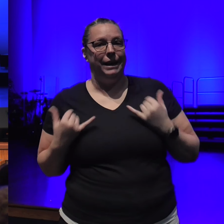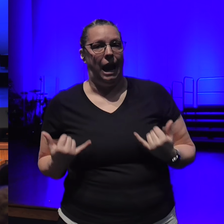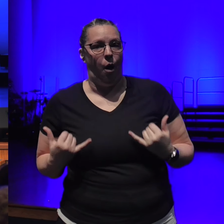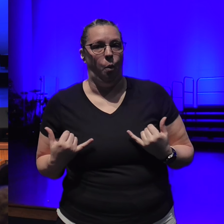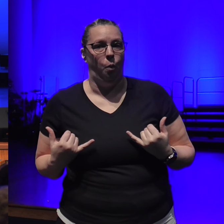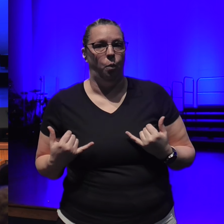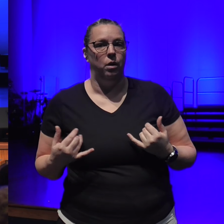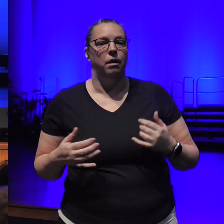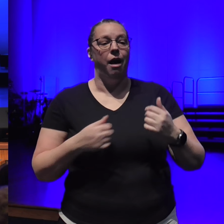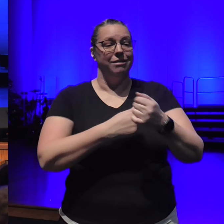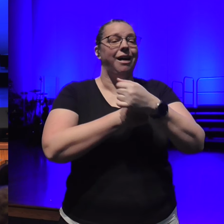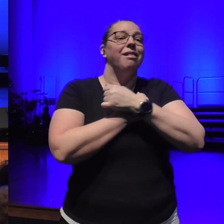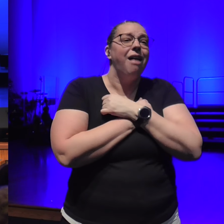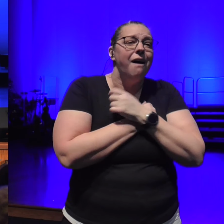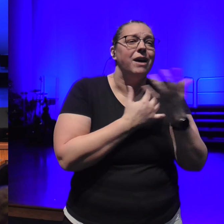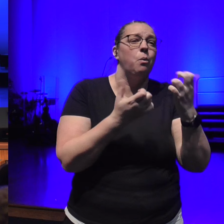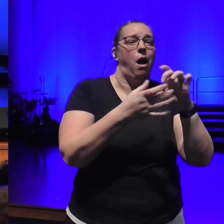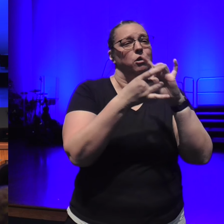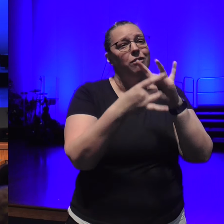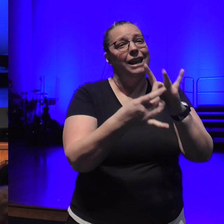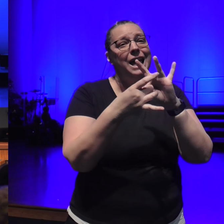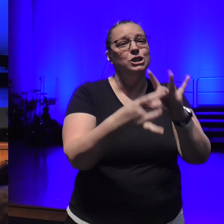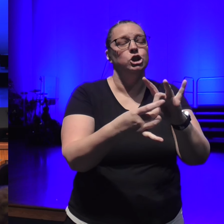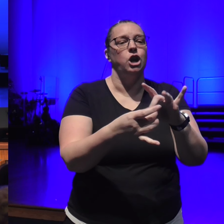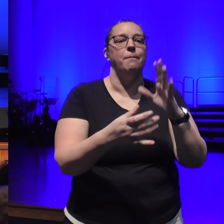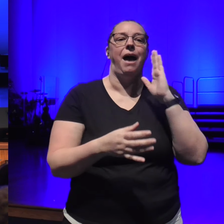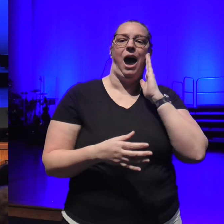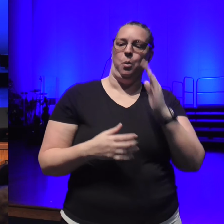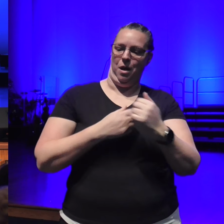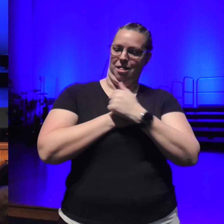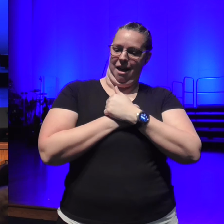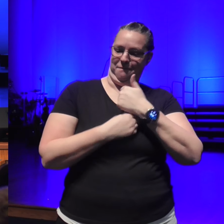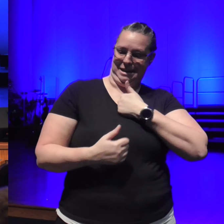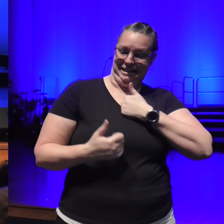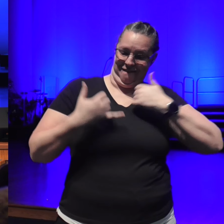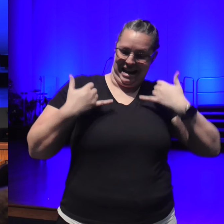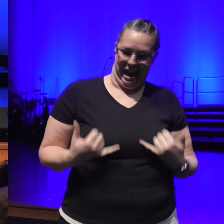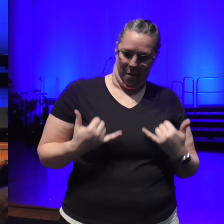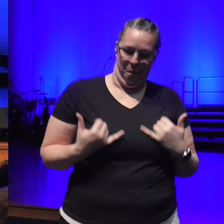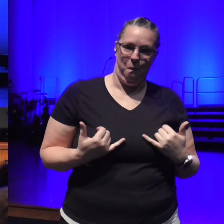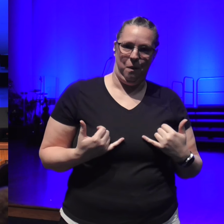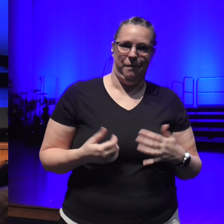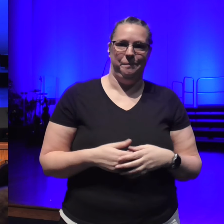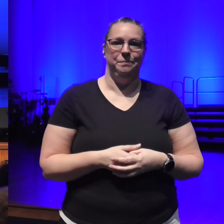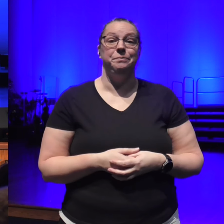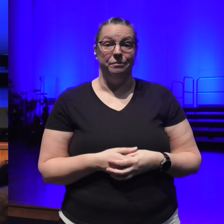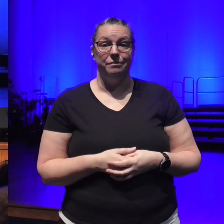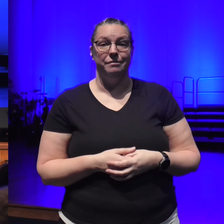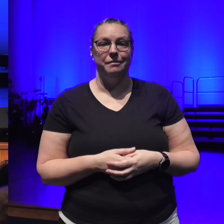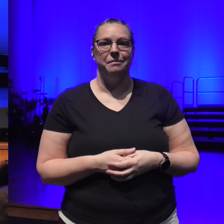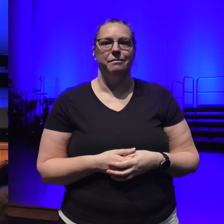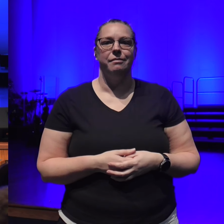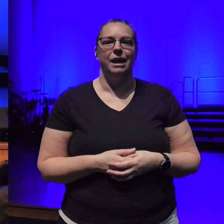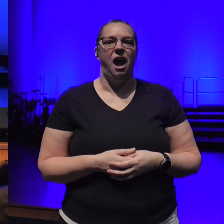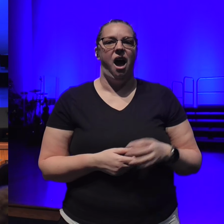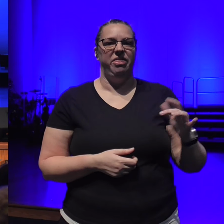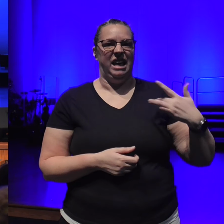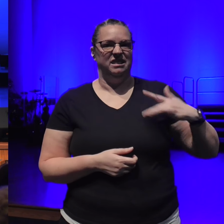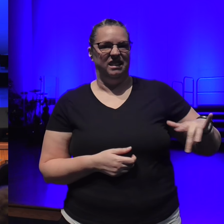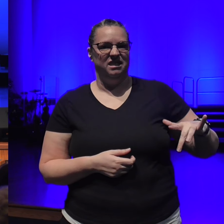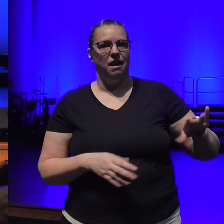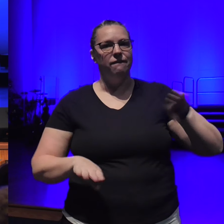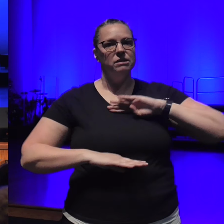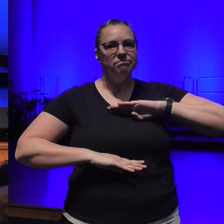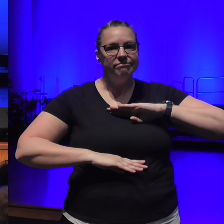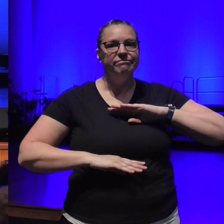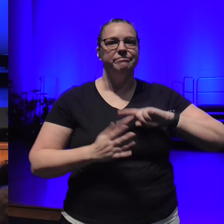That love that I seek to cultivate in a relationship, I'm going to be that person I want to find right here and right now. That sense of fulfillment